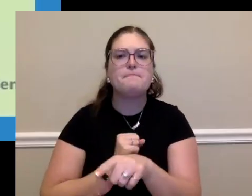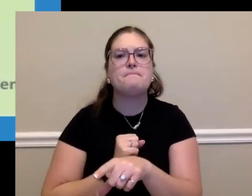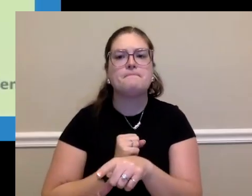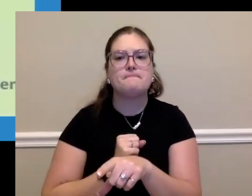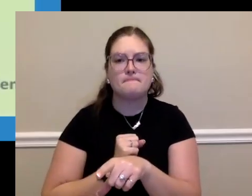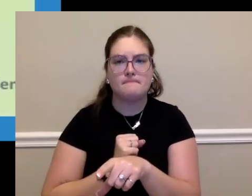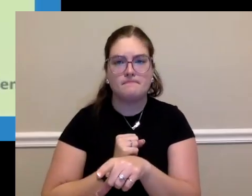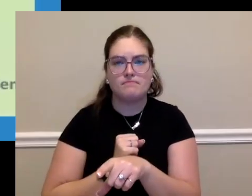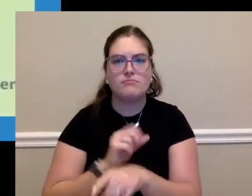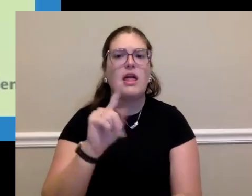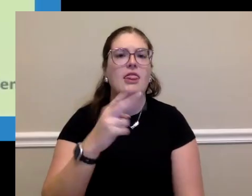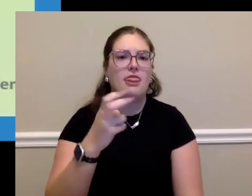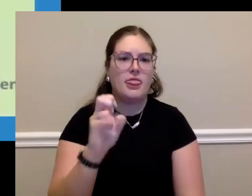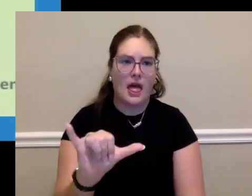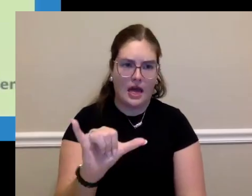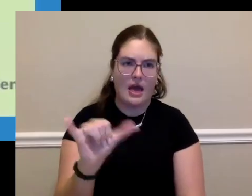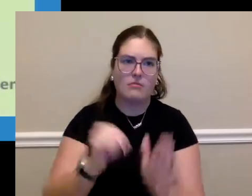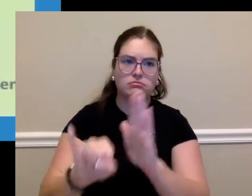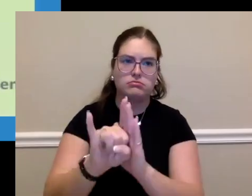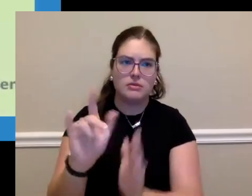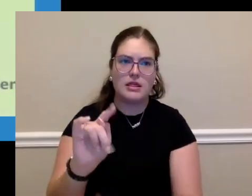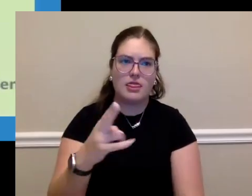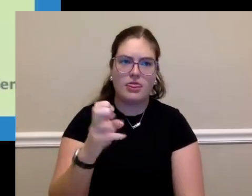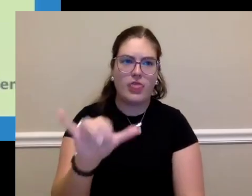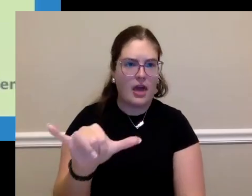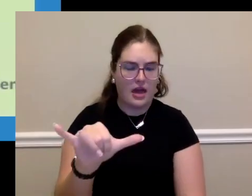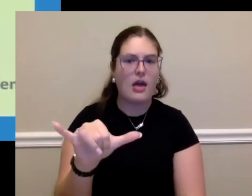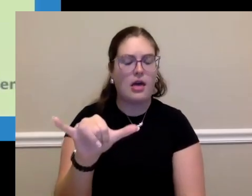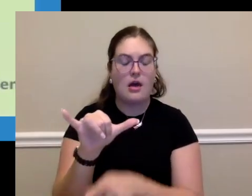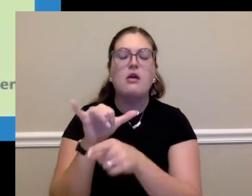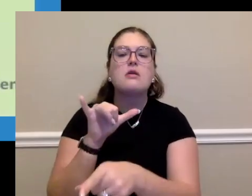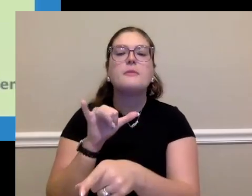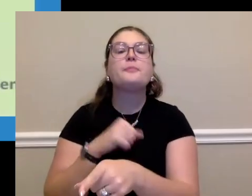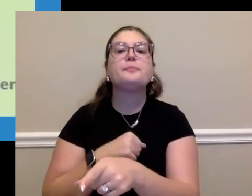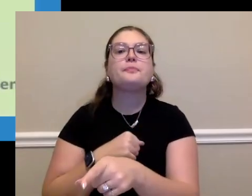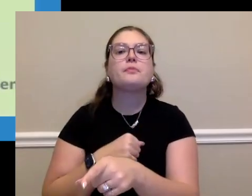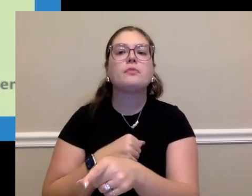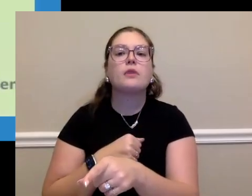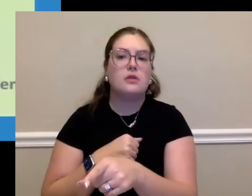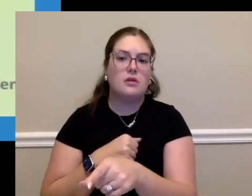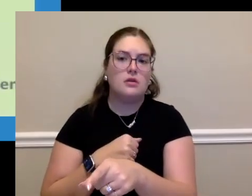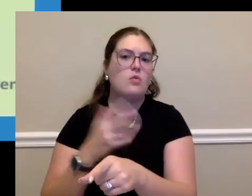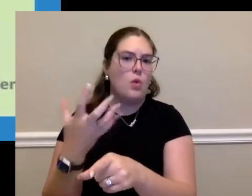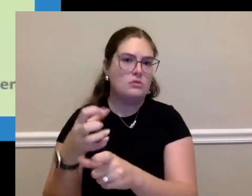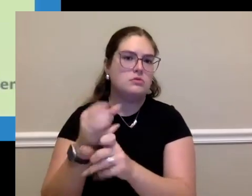a they. Hmm. So maybe they are using they, the patient, wants to make an